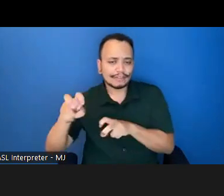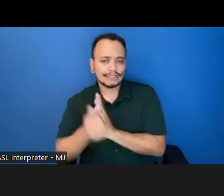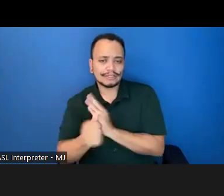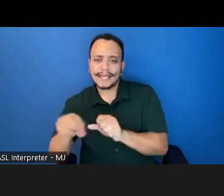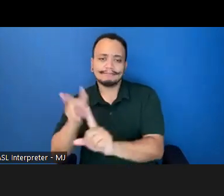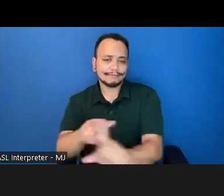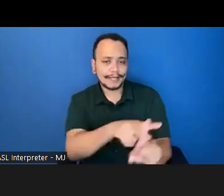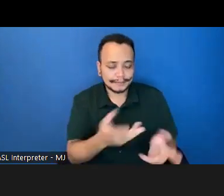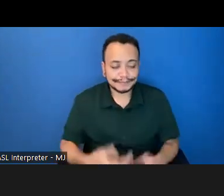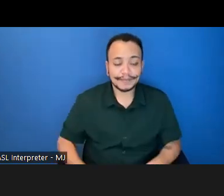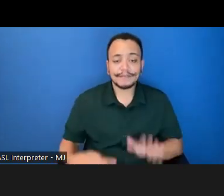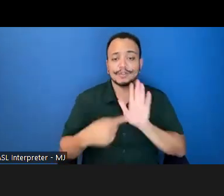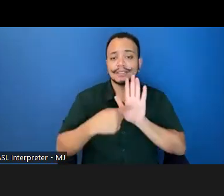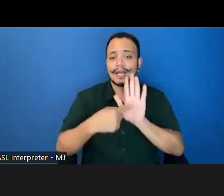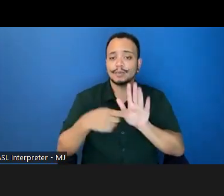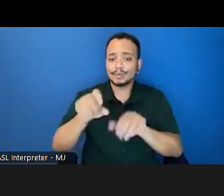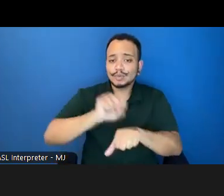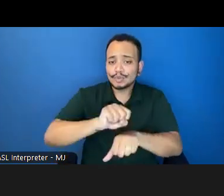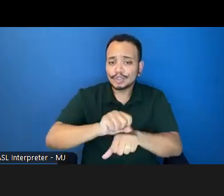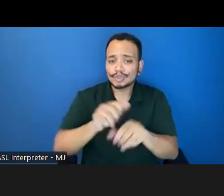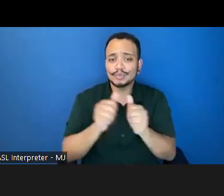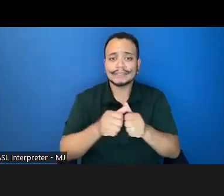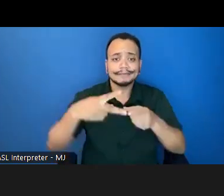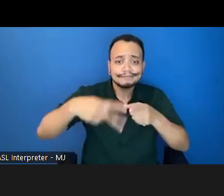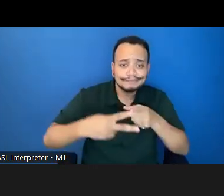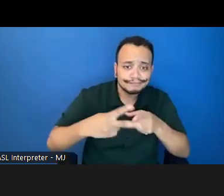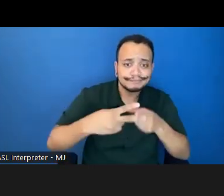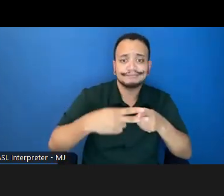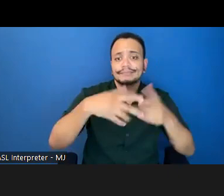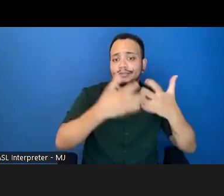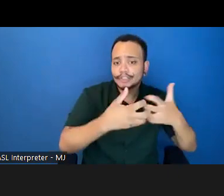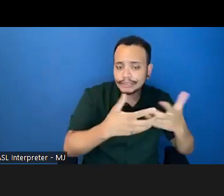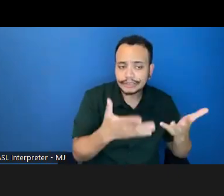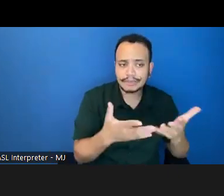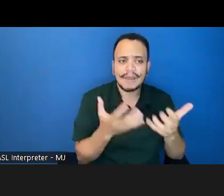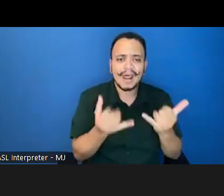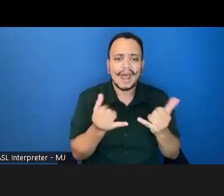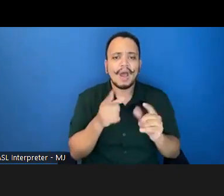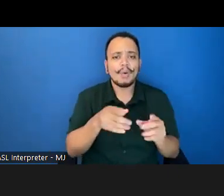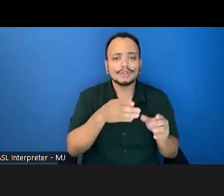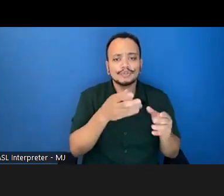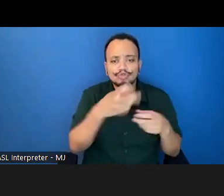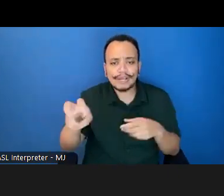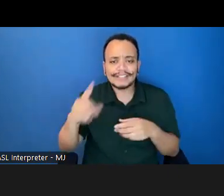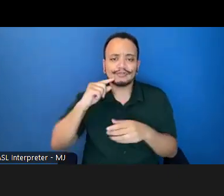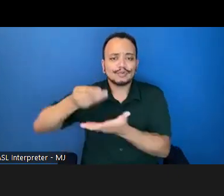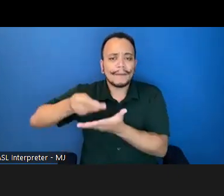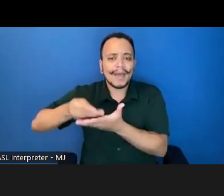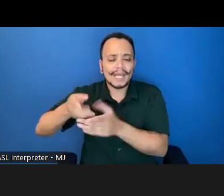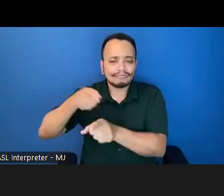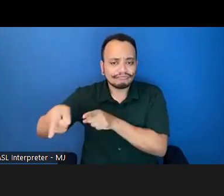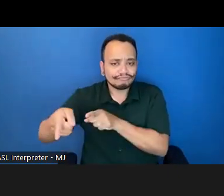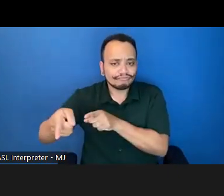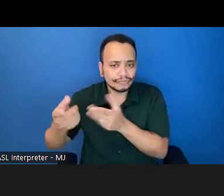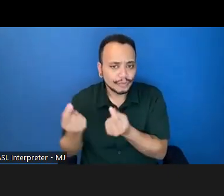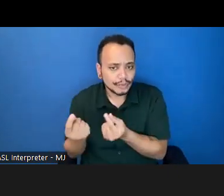a machinist and now you want to move into purchasing, or if you're staying in the same industry,